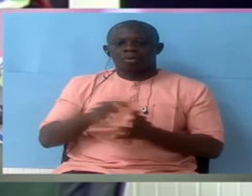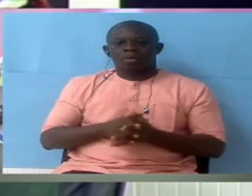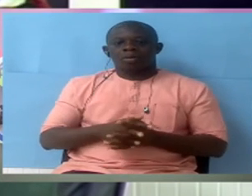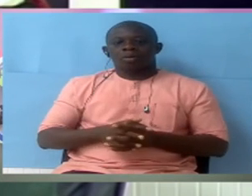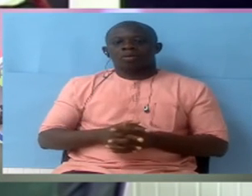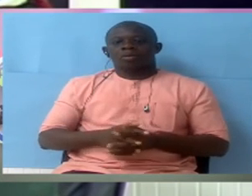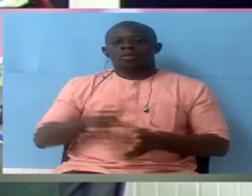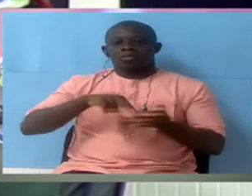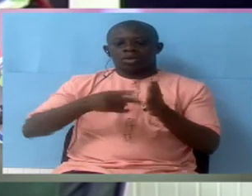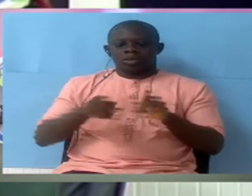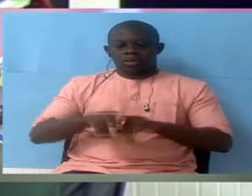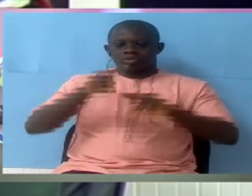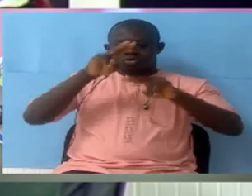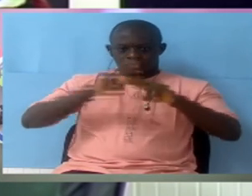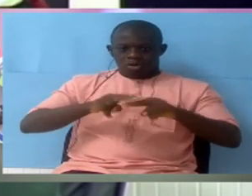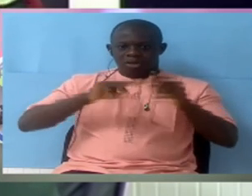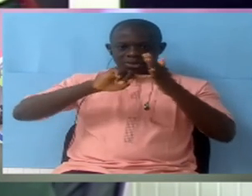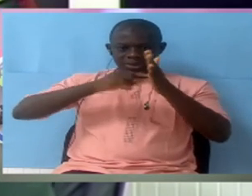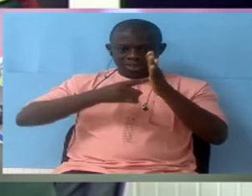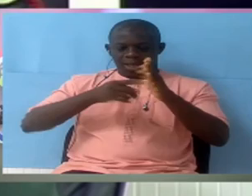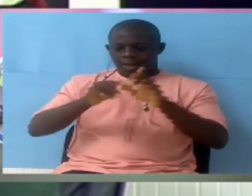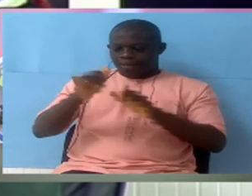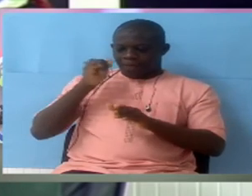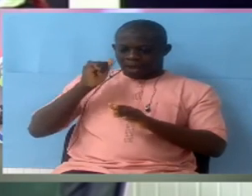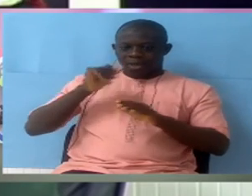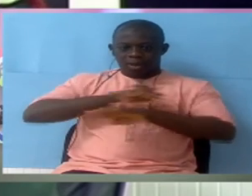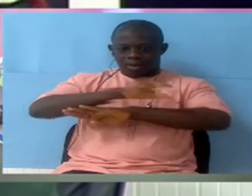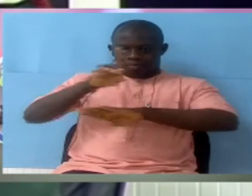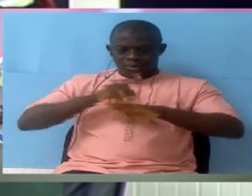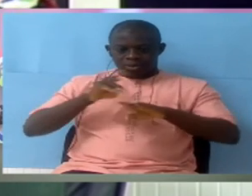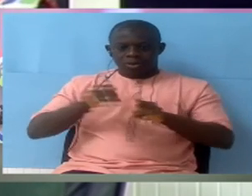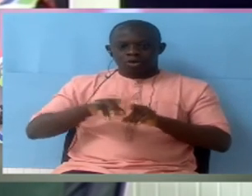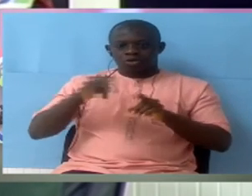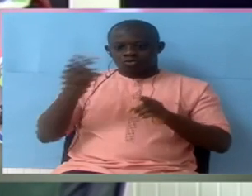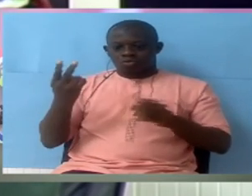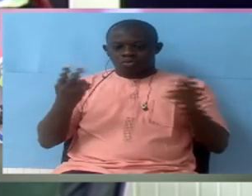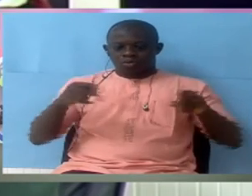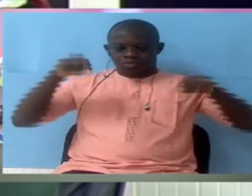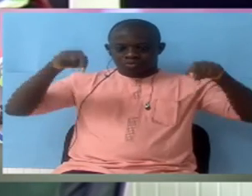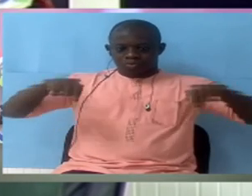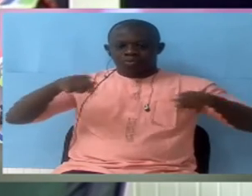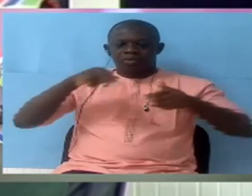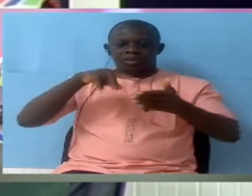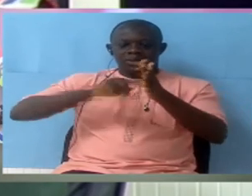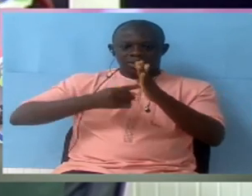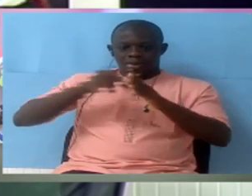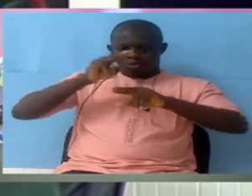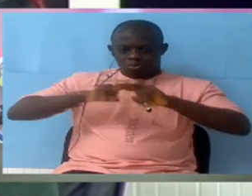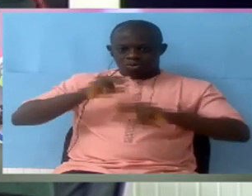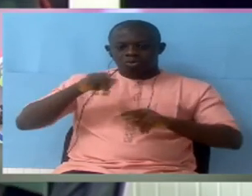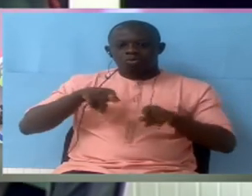Then I was sandwiched at the back seat. Ñu dal di ma séxa ci togu gannaaw bi. With Corporal Bob and another